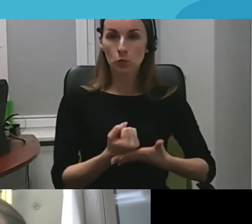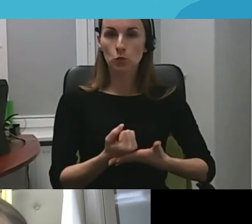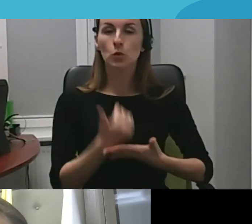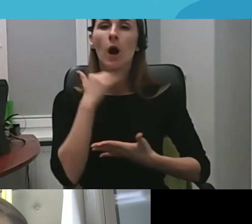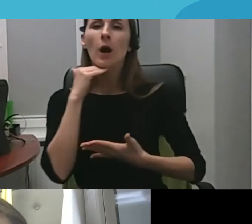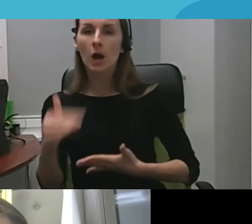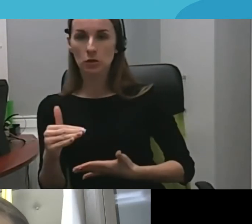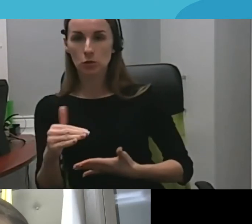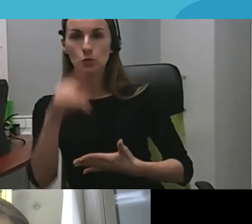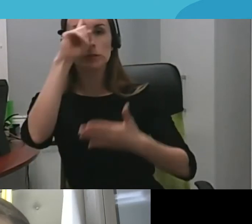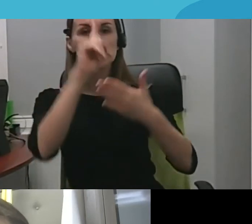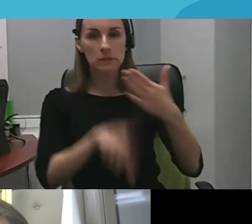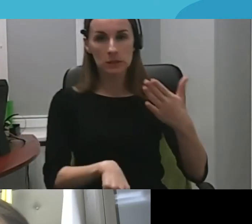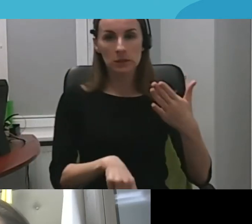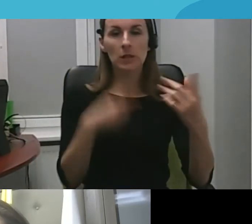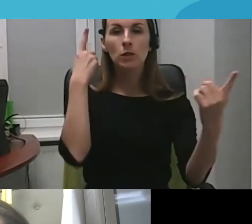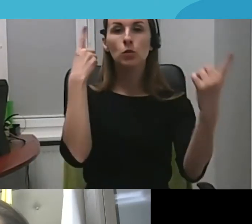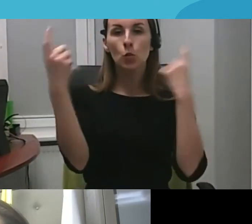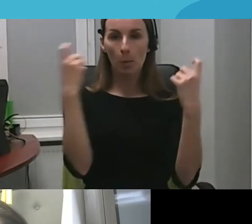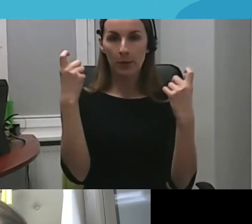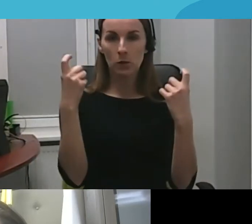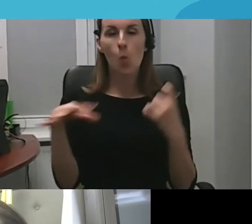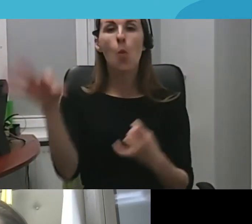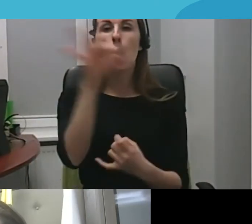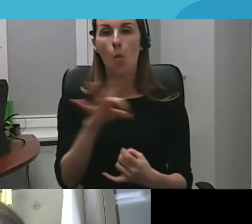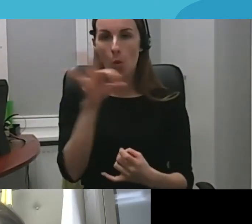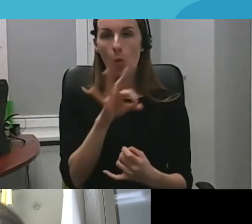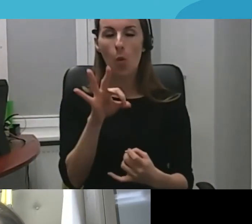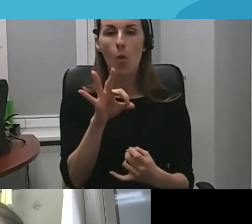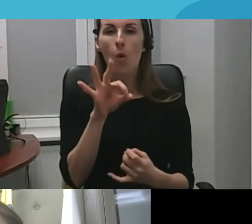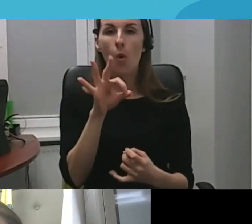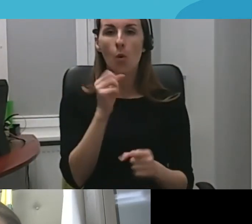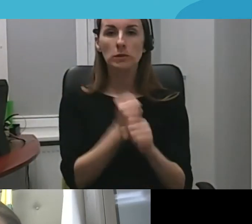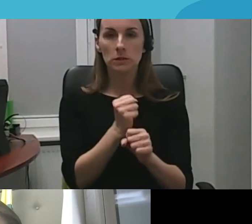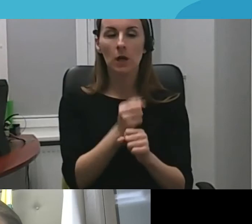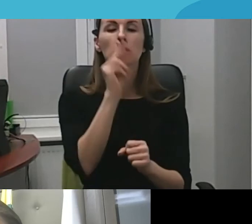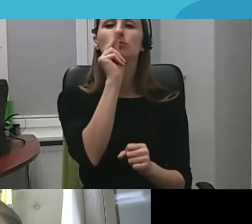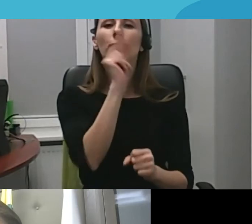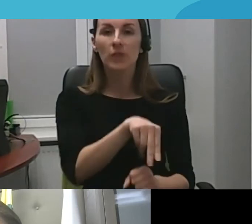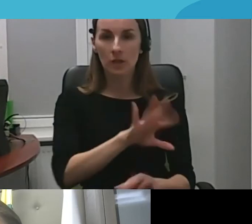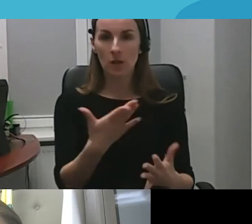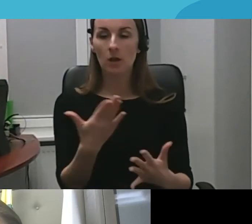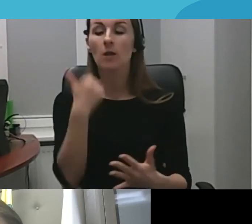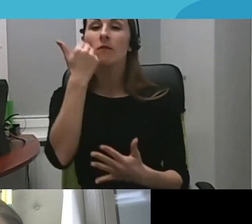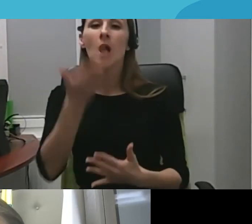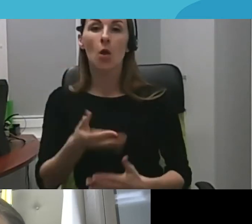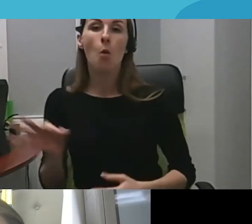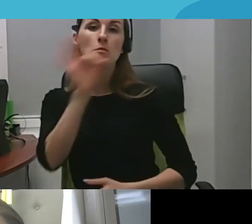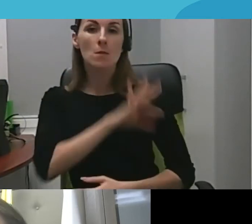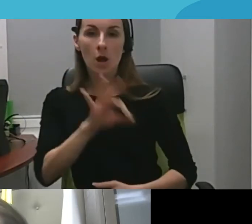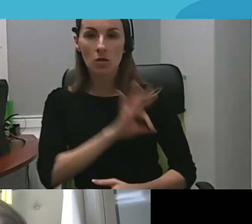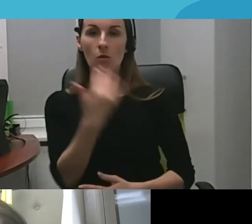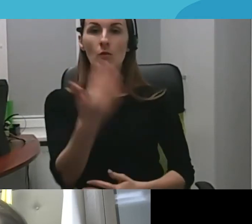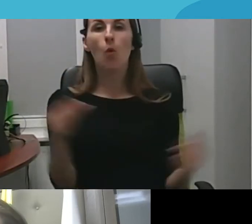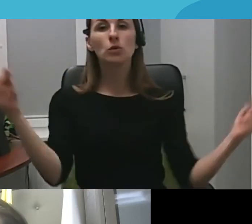the crimes committed, and to use them in future should we have any